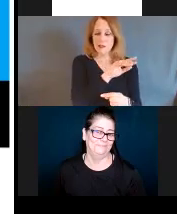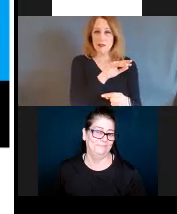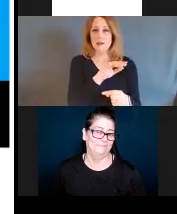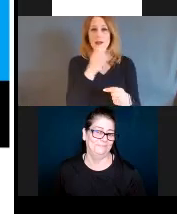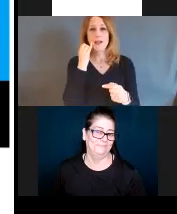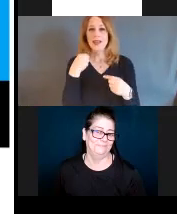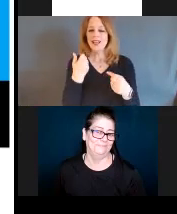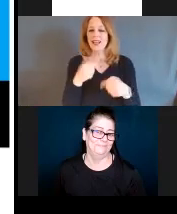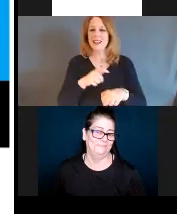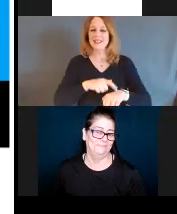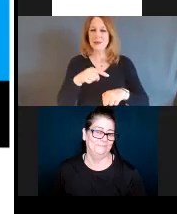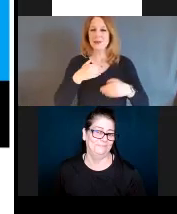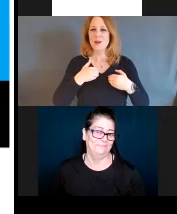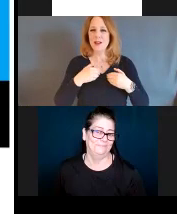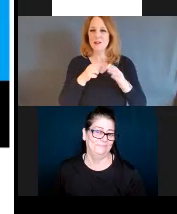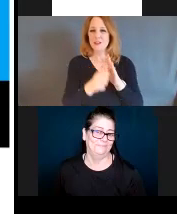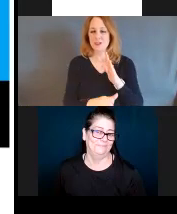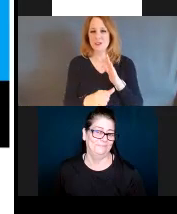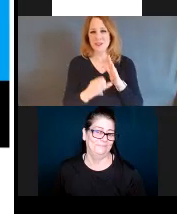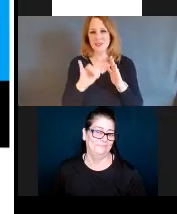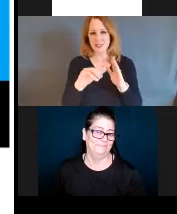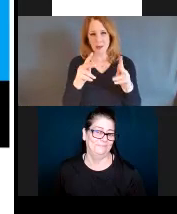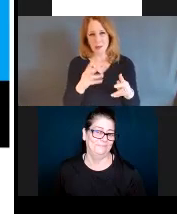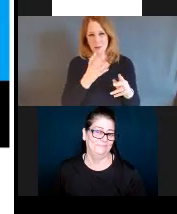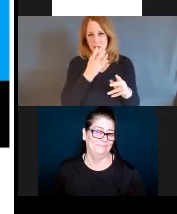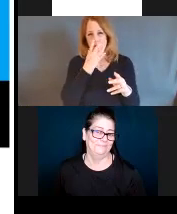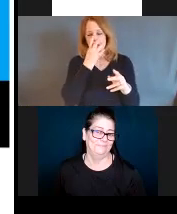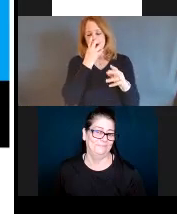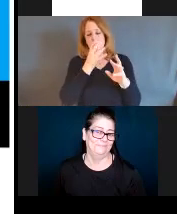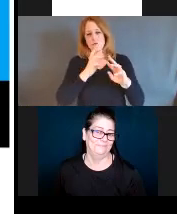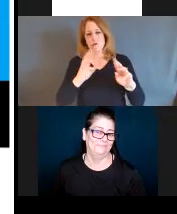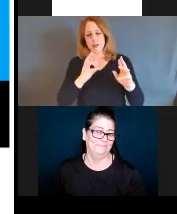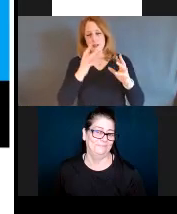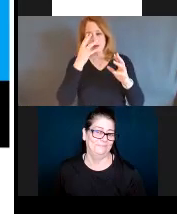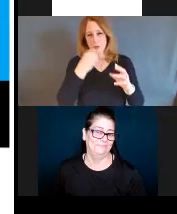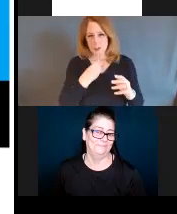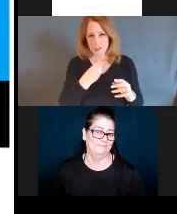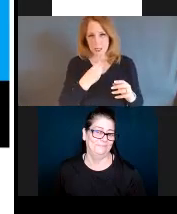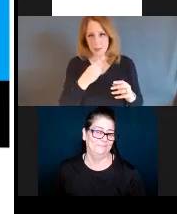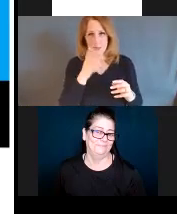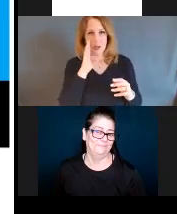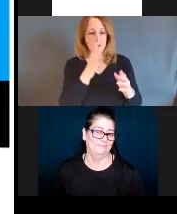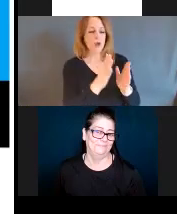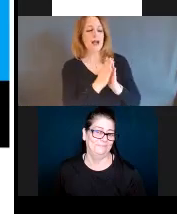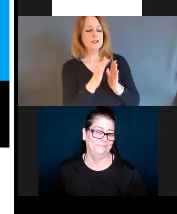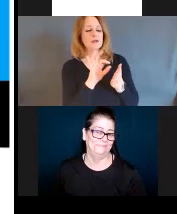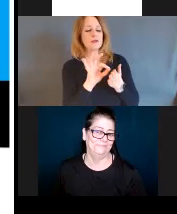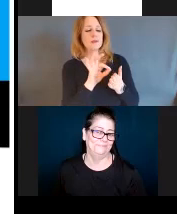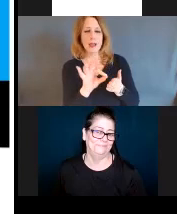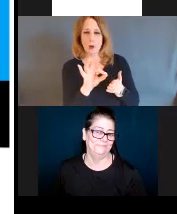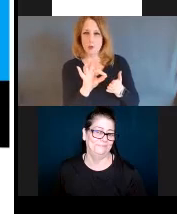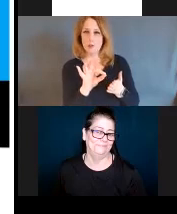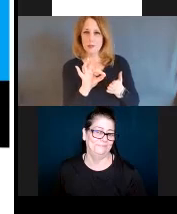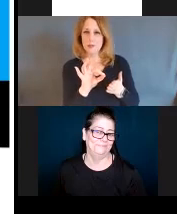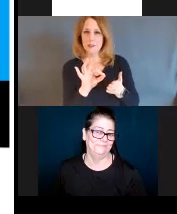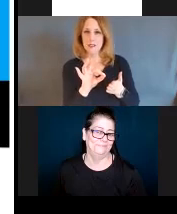surgery, the anesthesiologist who is there to put you into your sleep, they'll sometimes ask you to do this. This is